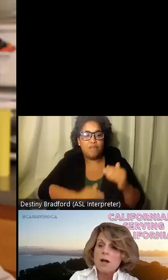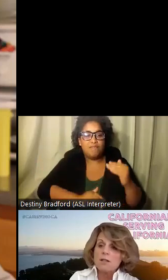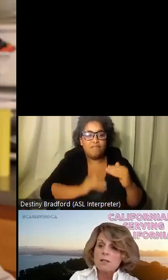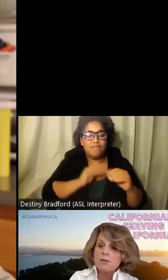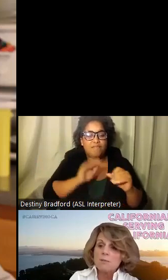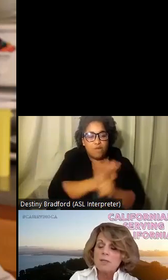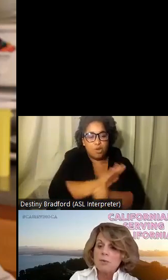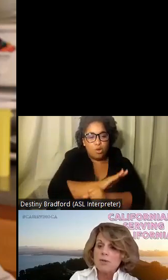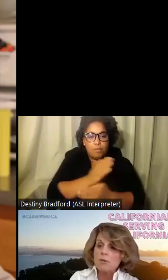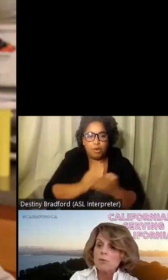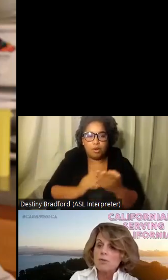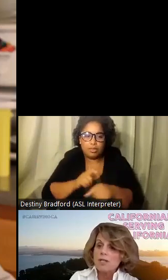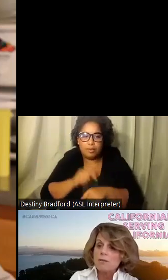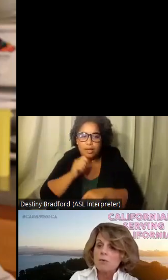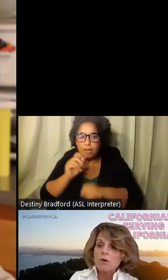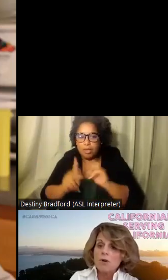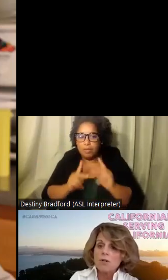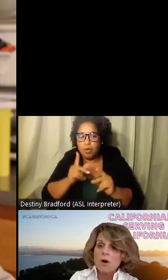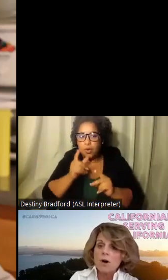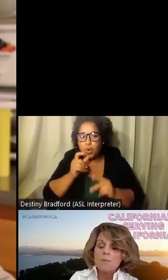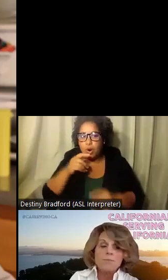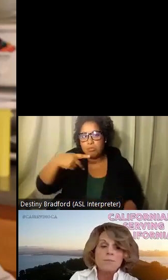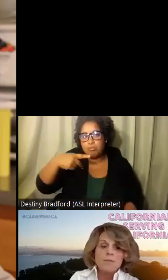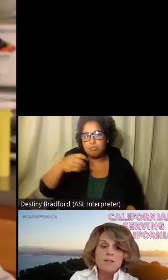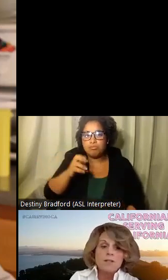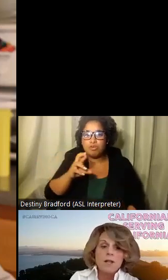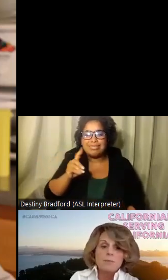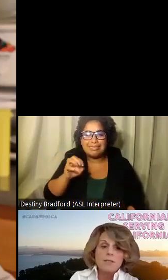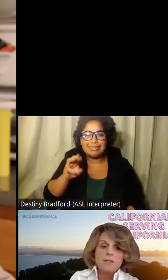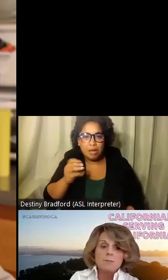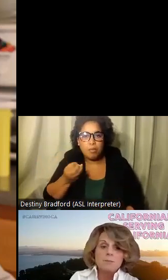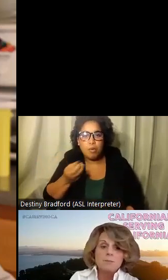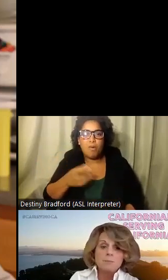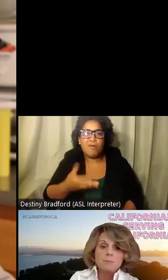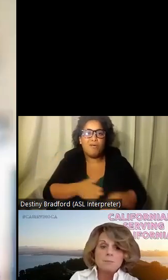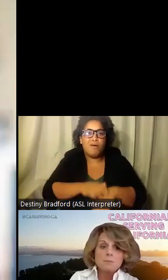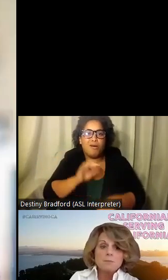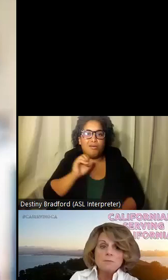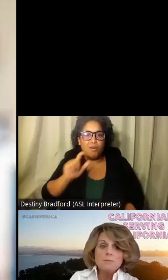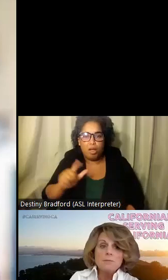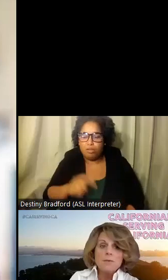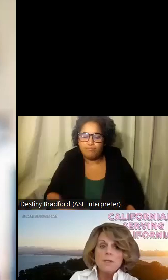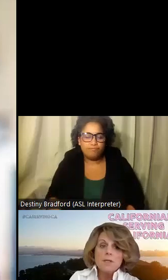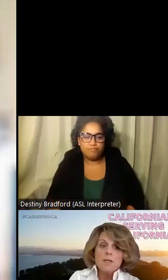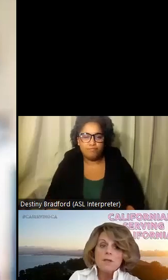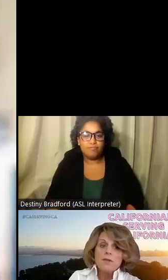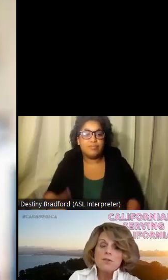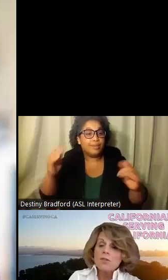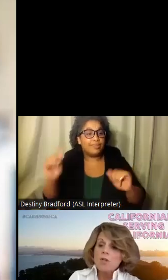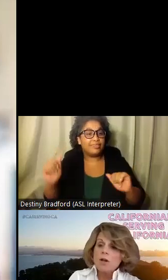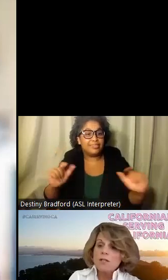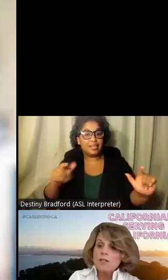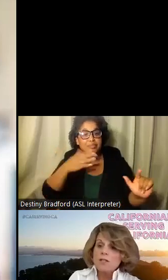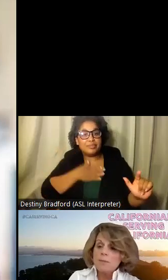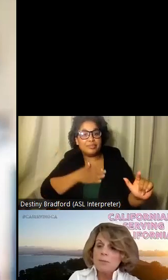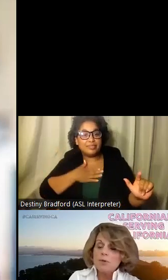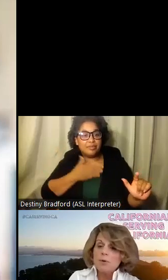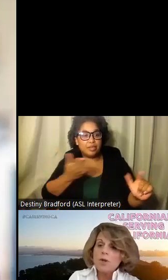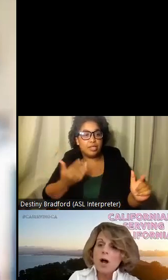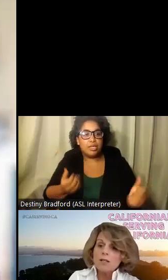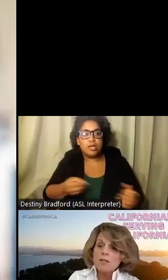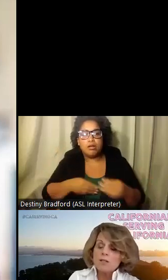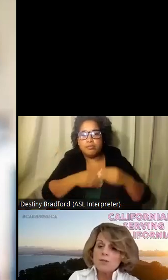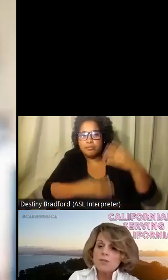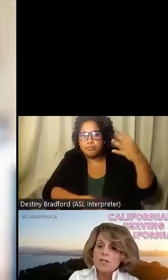It does not include people that are per diem or on call. Next slide, please. There's a long list of people